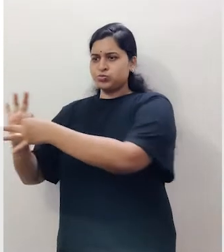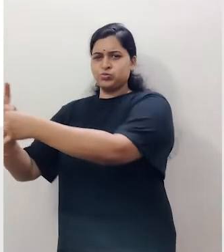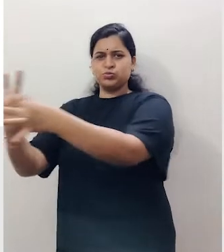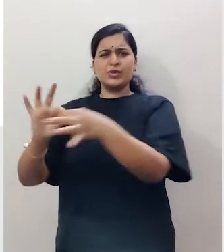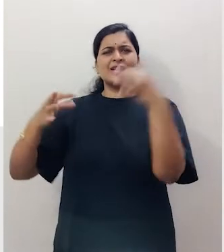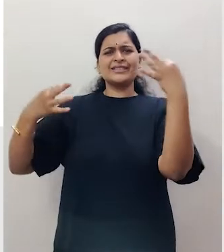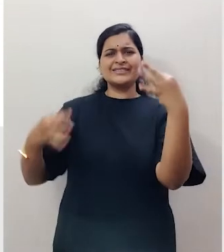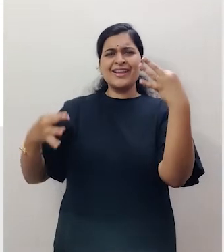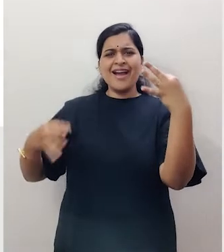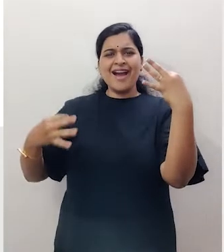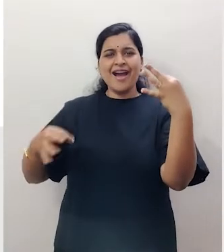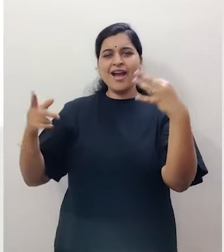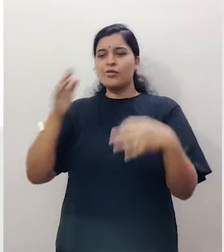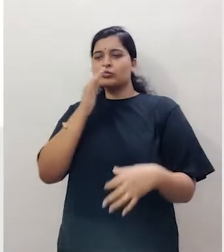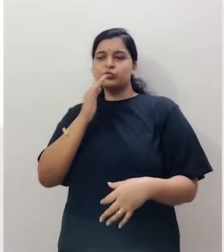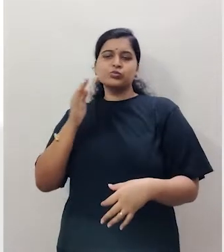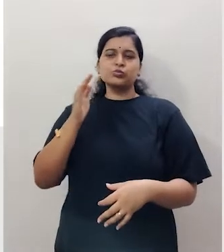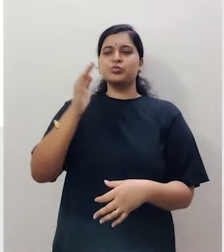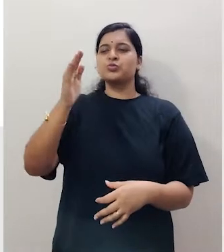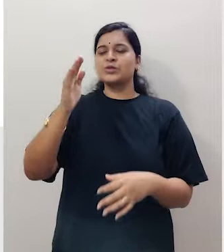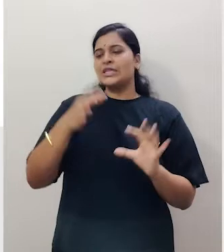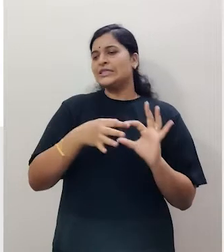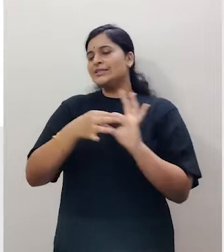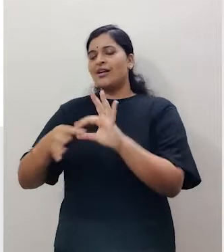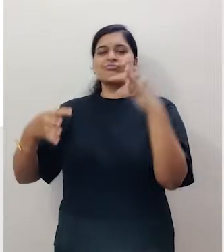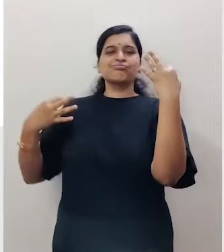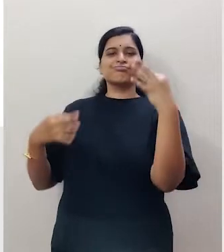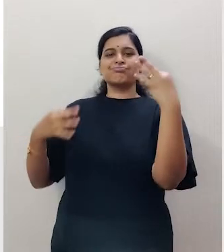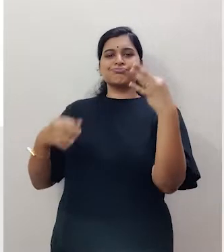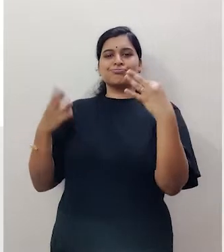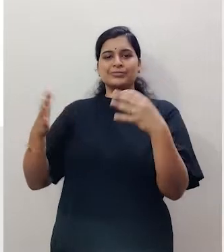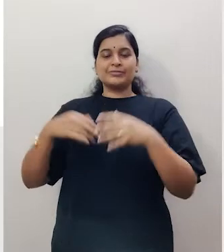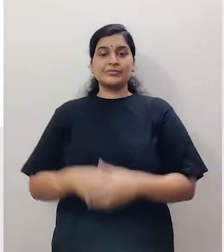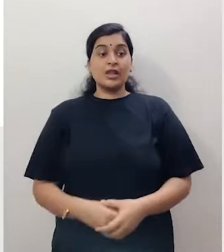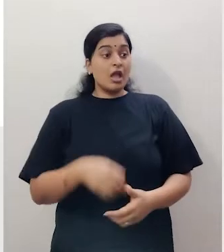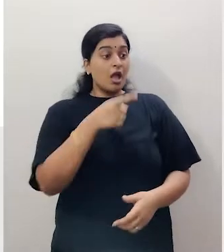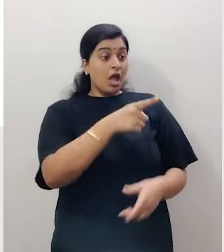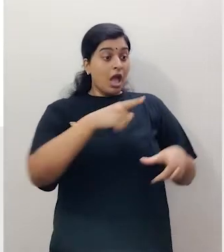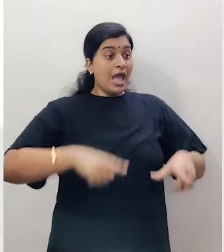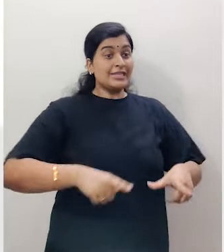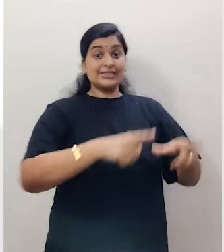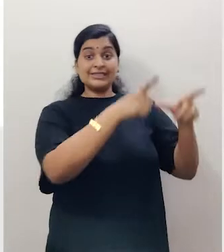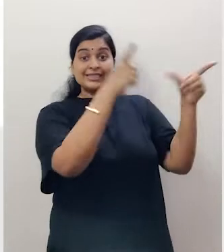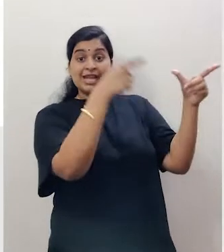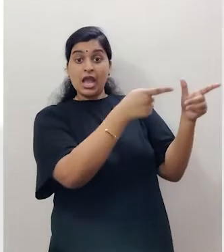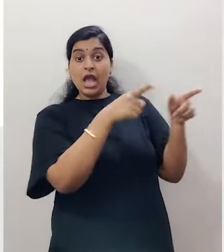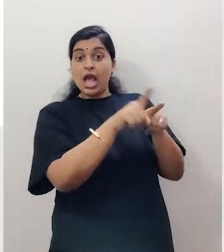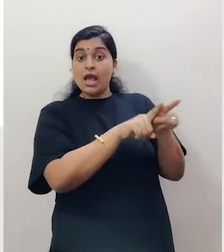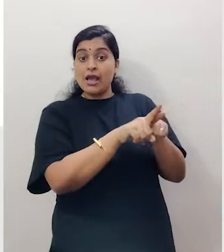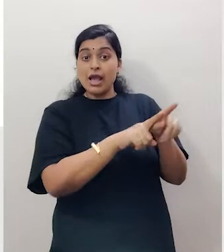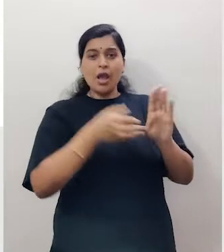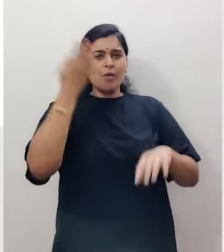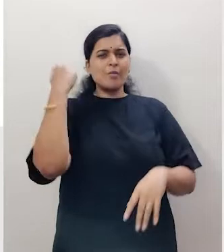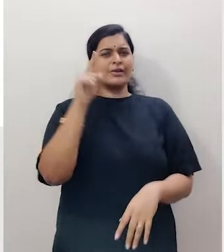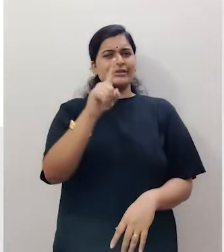tune of life in one inward direction. Tree of Life is an example of his post-1974 work that's totally